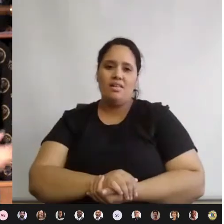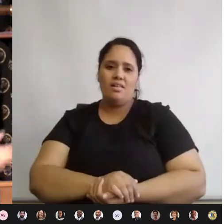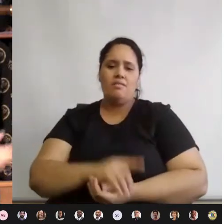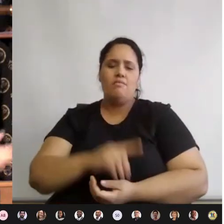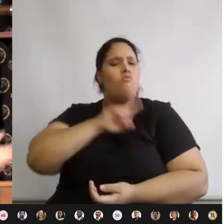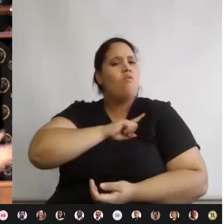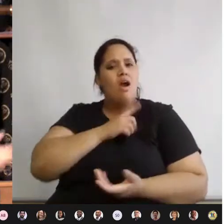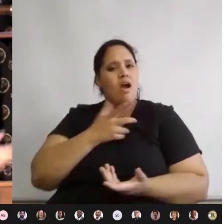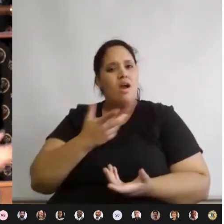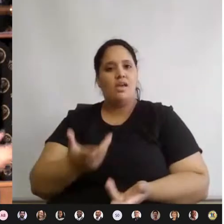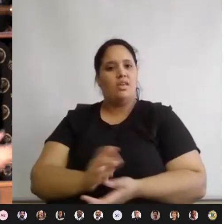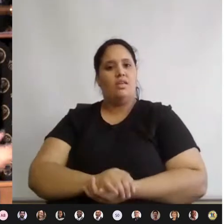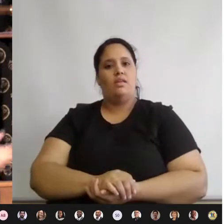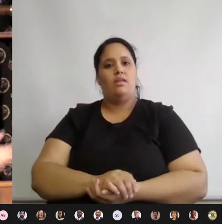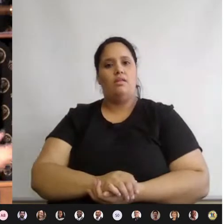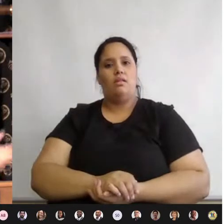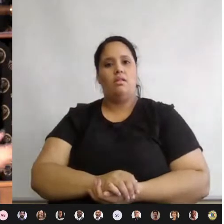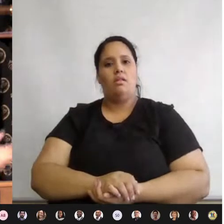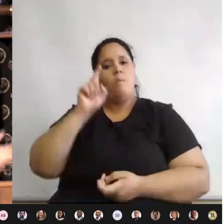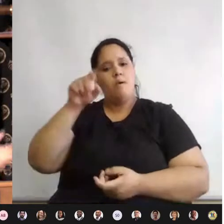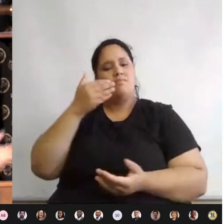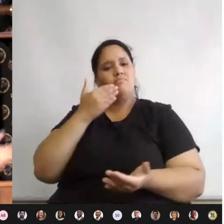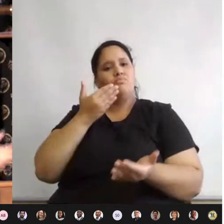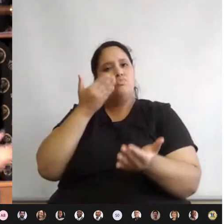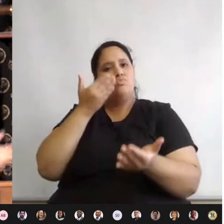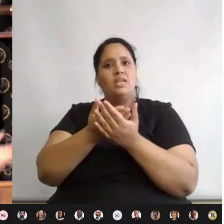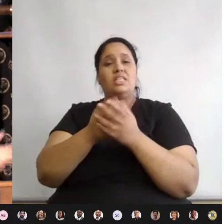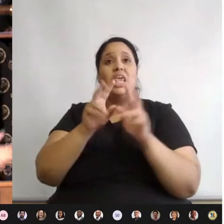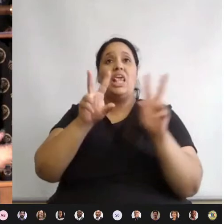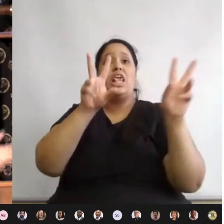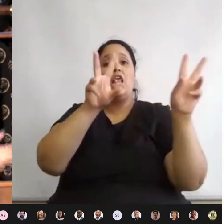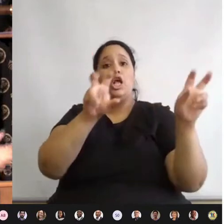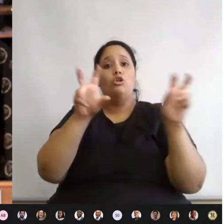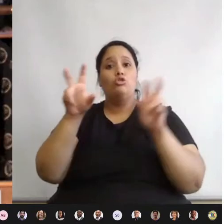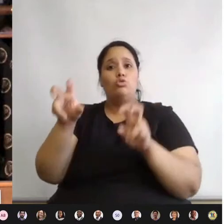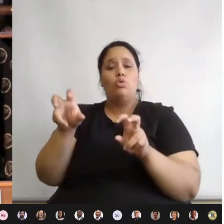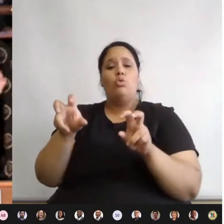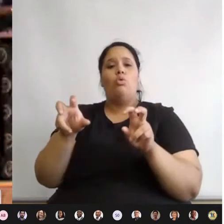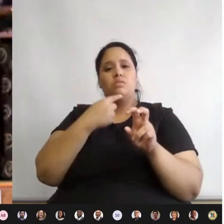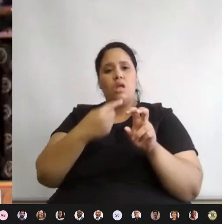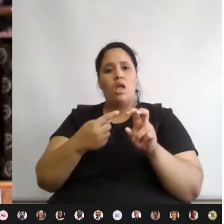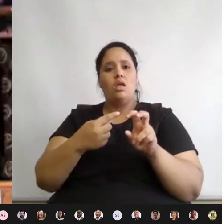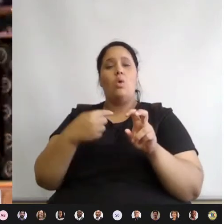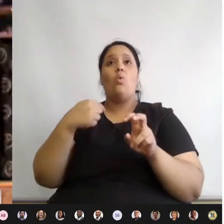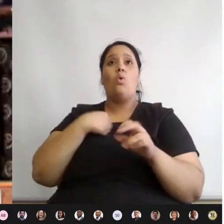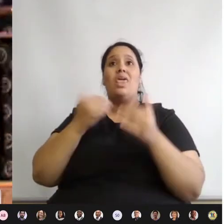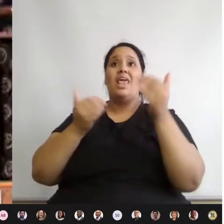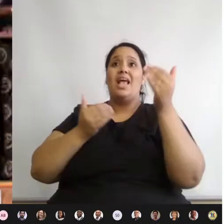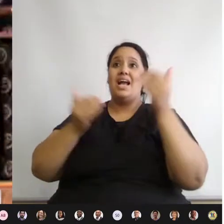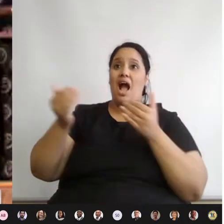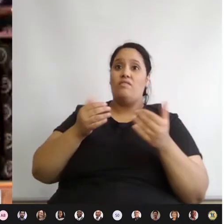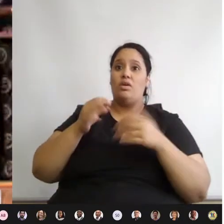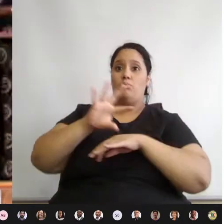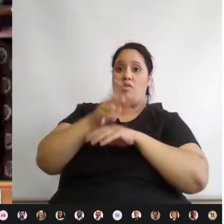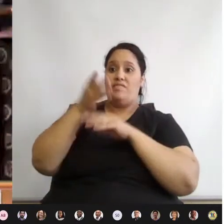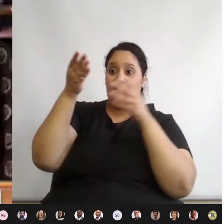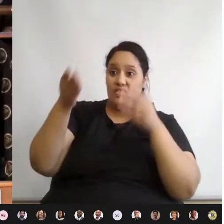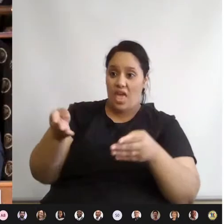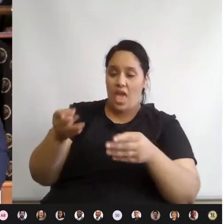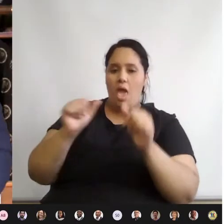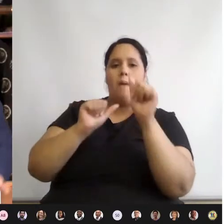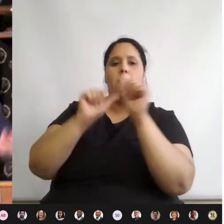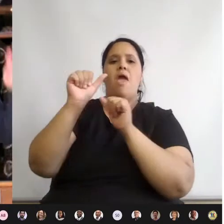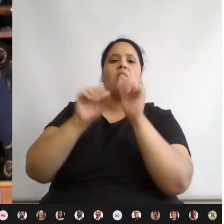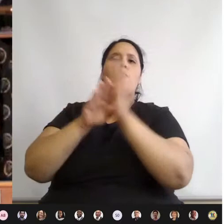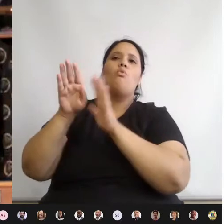not? Raise issues that say where we are governing, things are getting better. Maybe